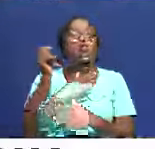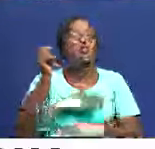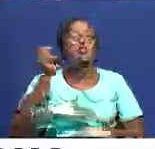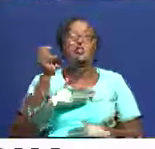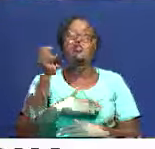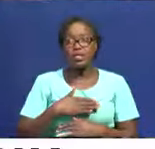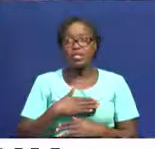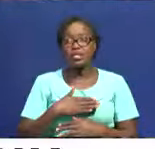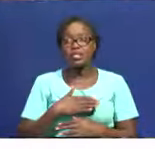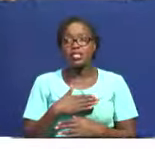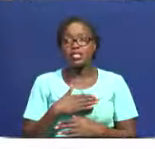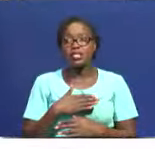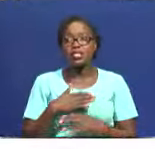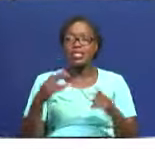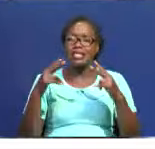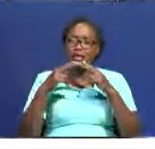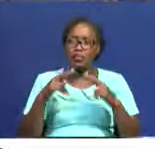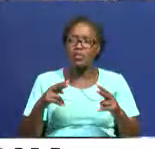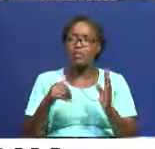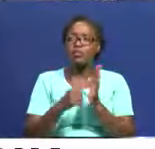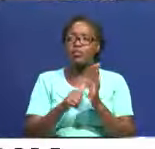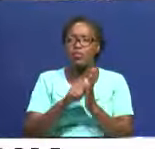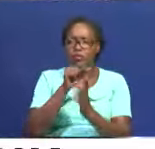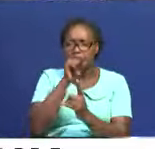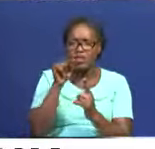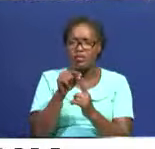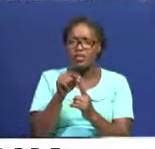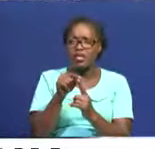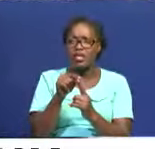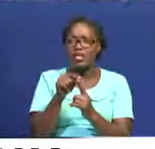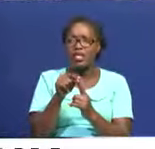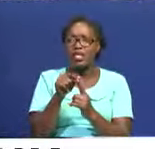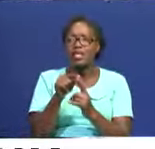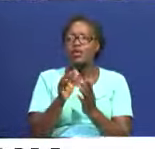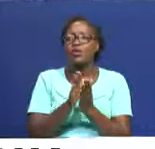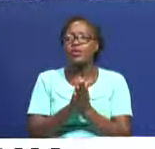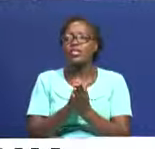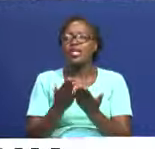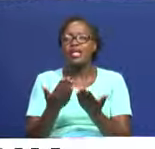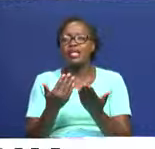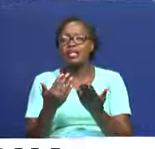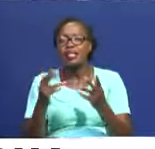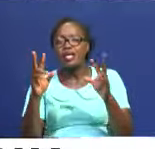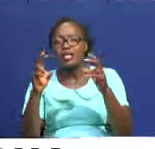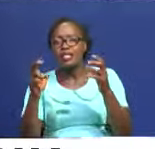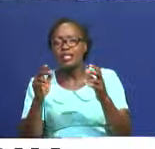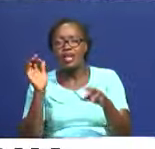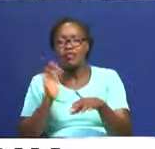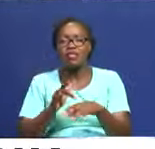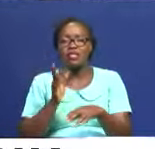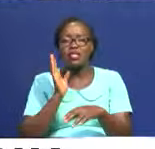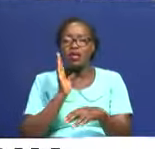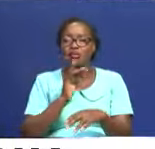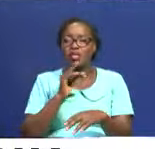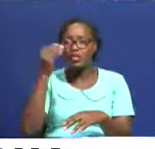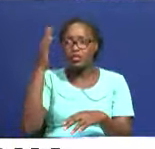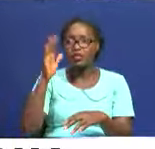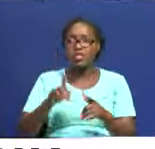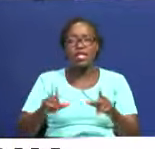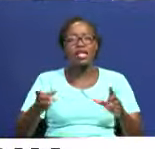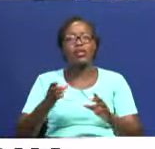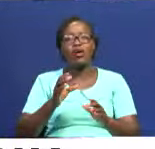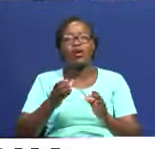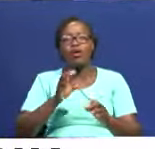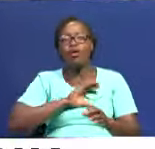police. It's a very peaceful protest. I have a problem specifically na clauses na affect our parents na hawajui. Kama the clause for land